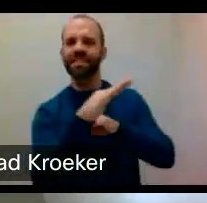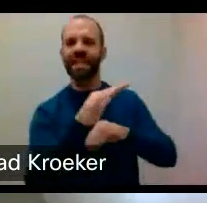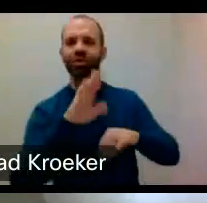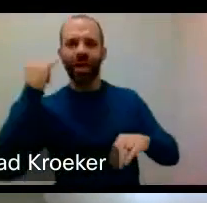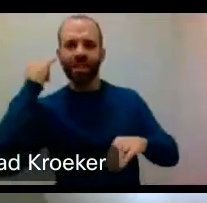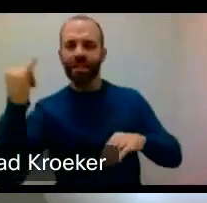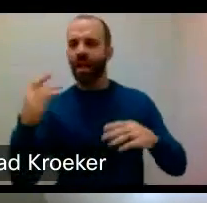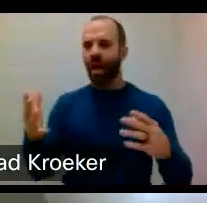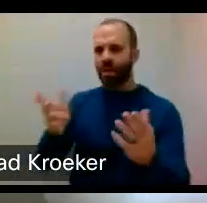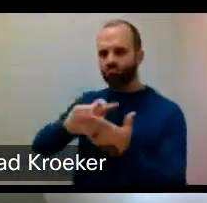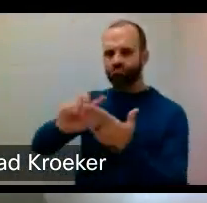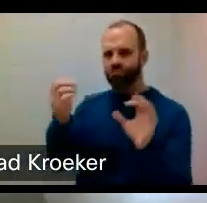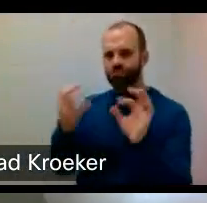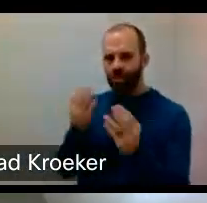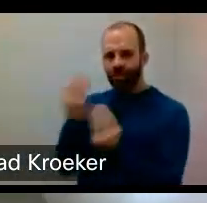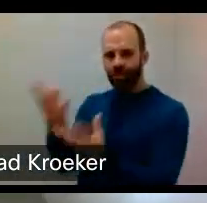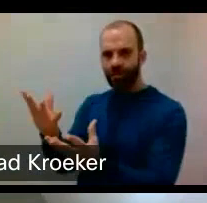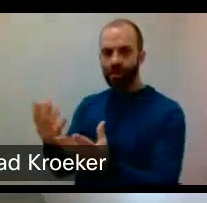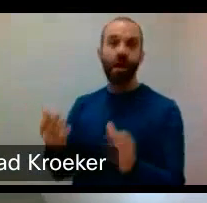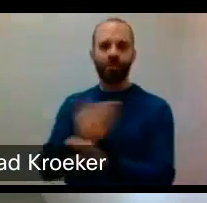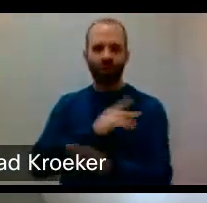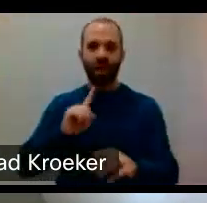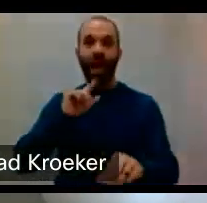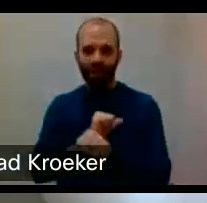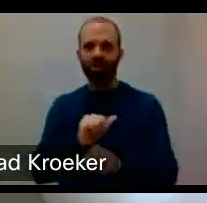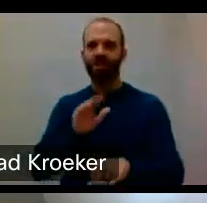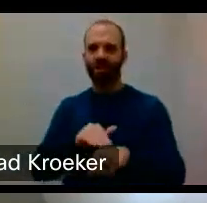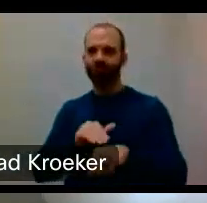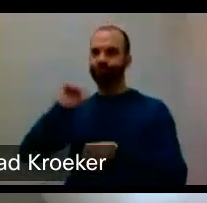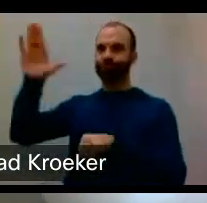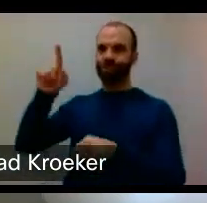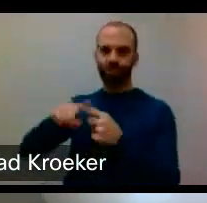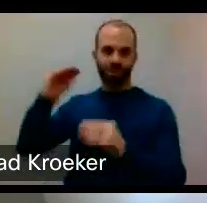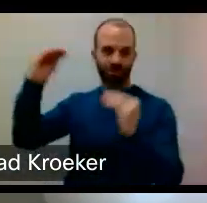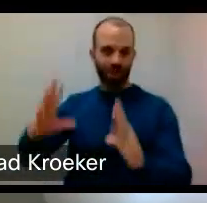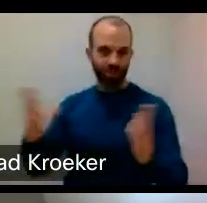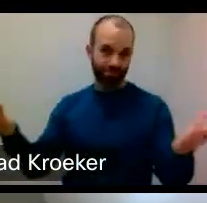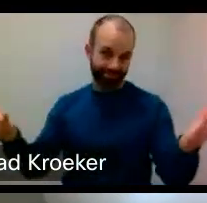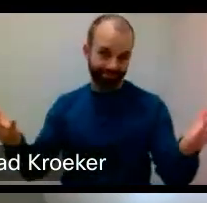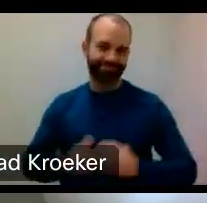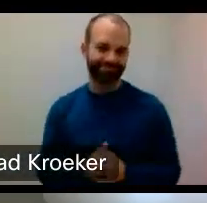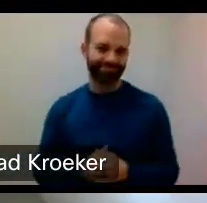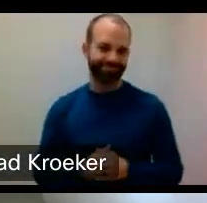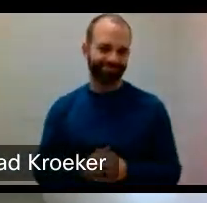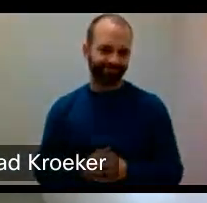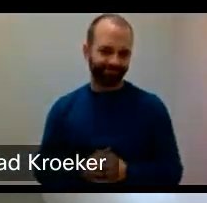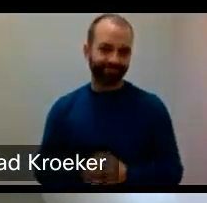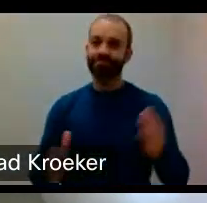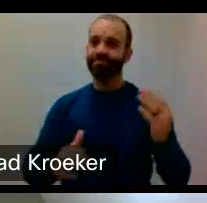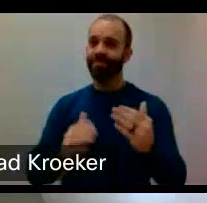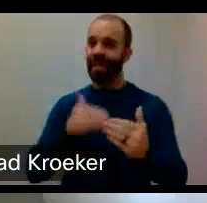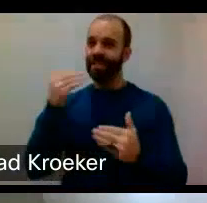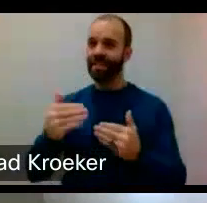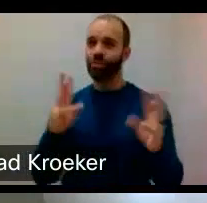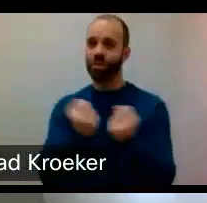today before you have to, reflect and hand something into your instructor. Our next workshop is next